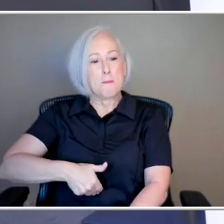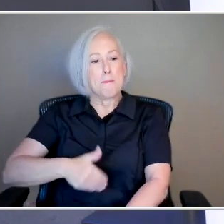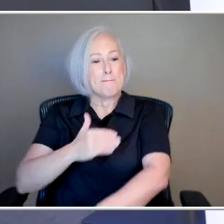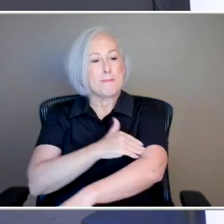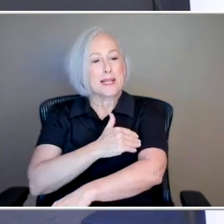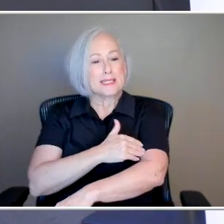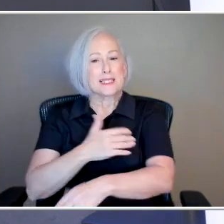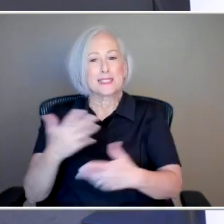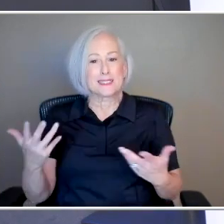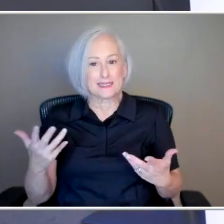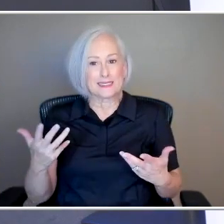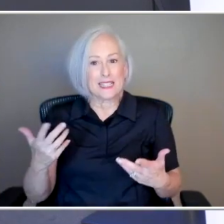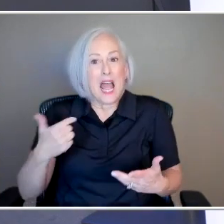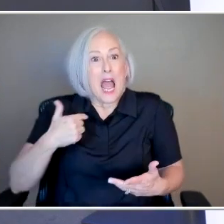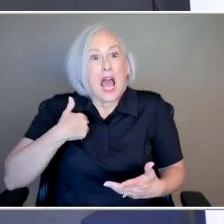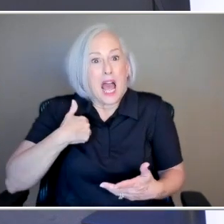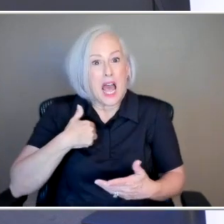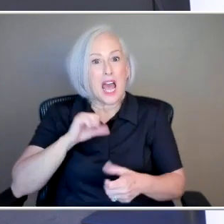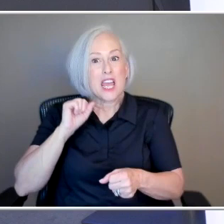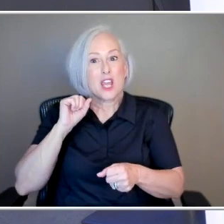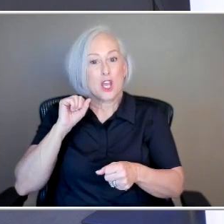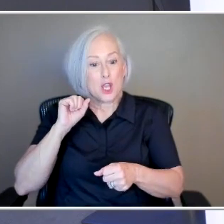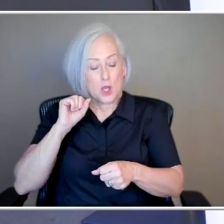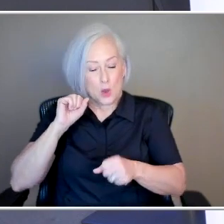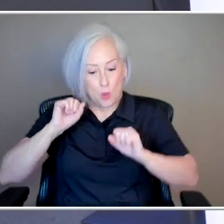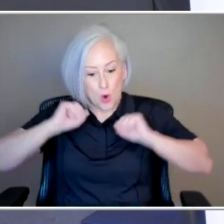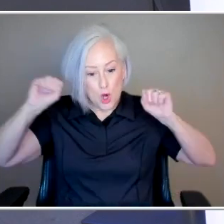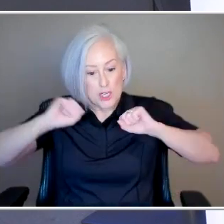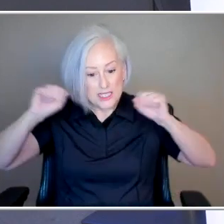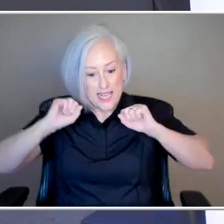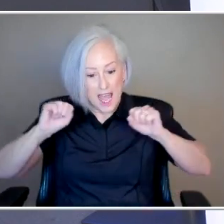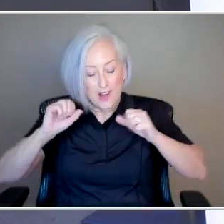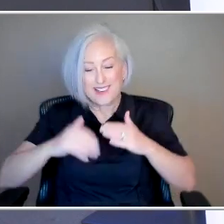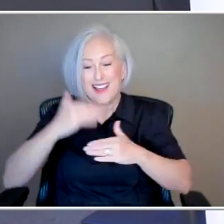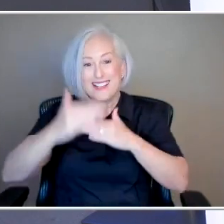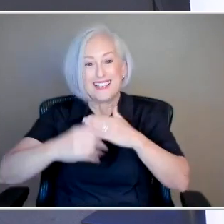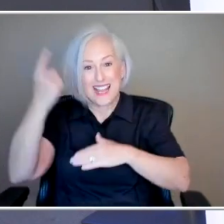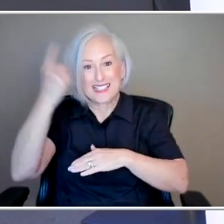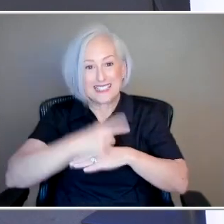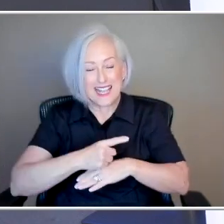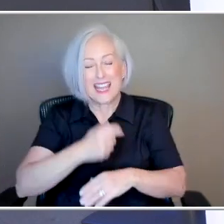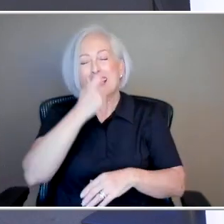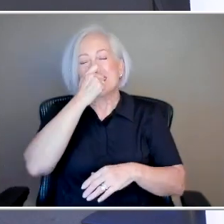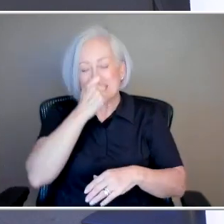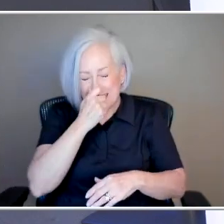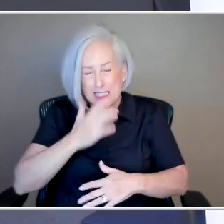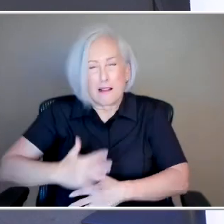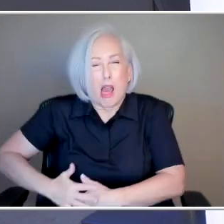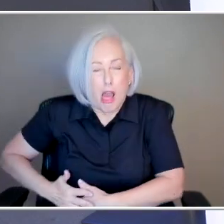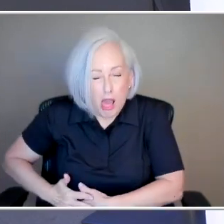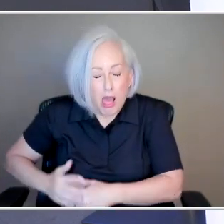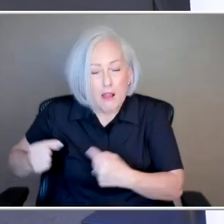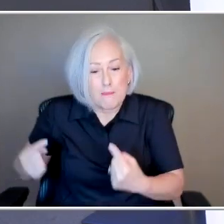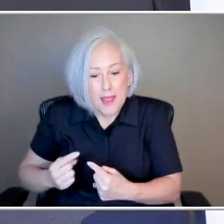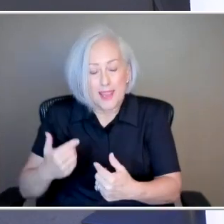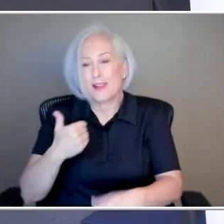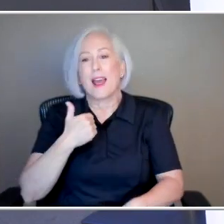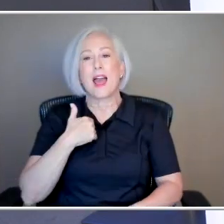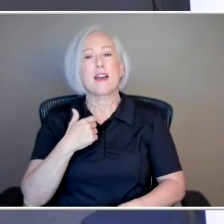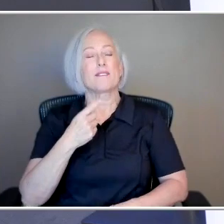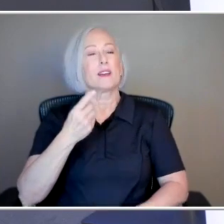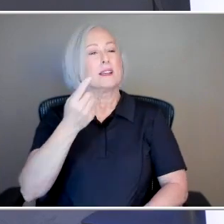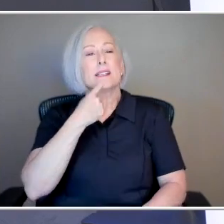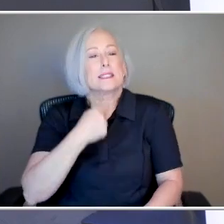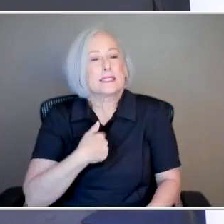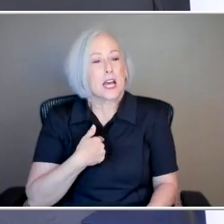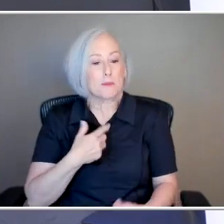and literally I sneezed the next day, and I thought I was going to die and have to call you, right? Yeah. So tell us exactly what it is, where it is, how